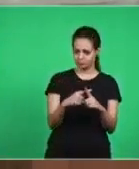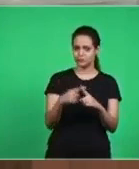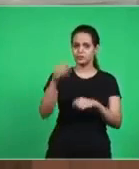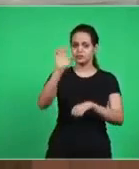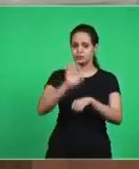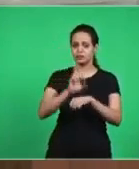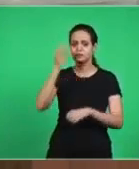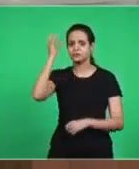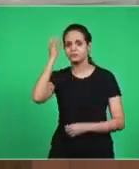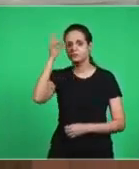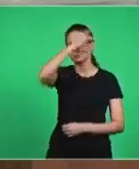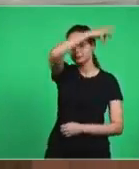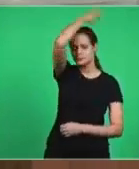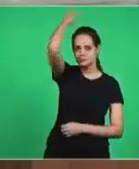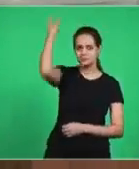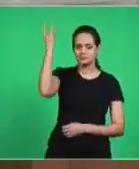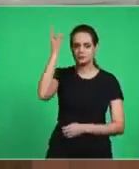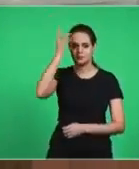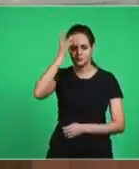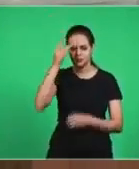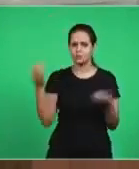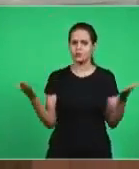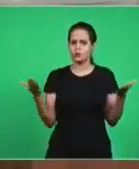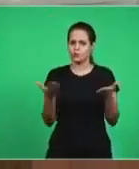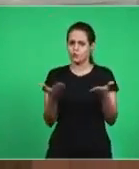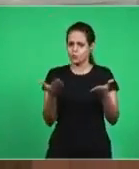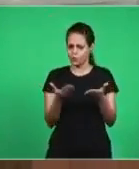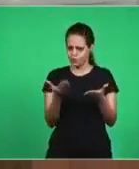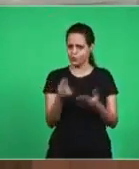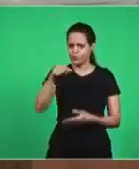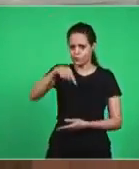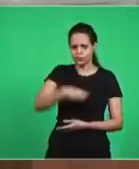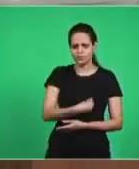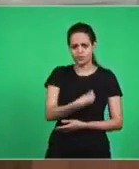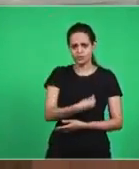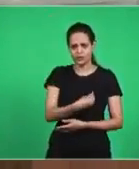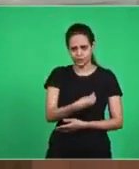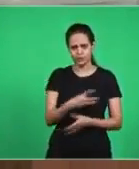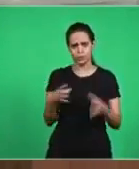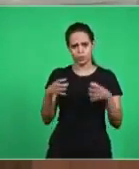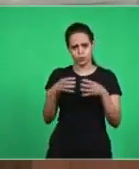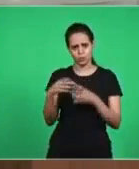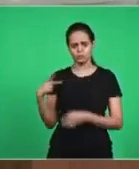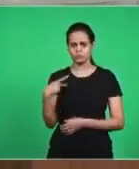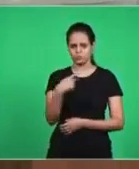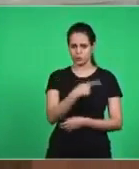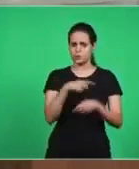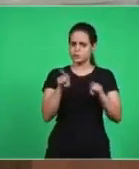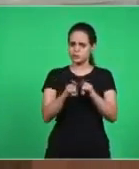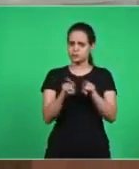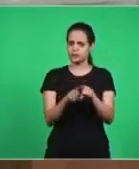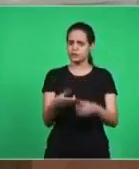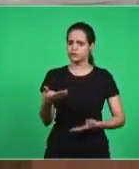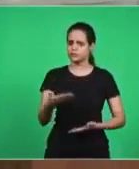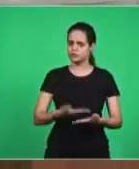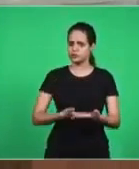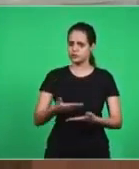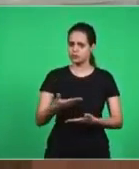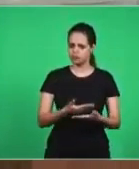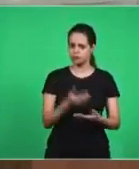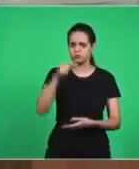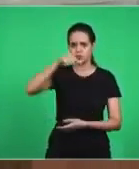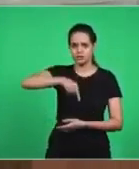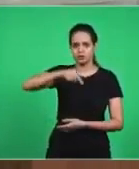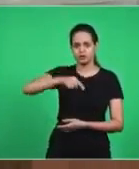in the city of Vila Velha in the state of Espírito Santo in Brazil. And together with us, we have a group of pastors and brethren from the region of